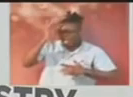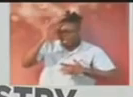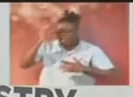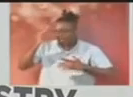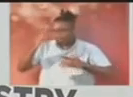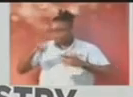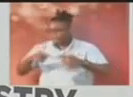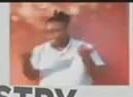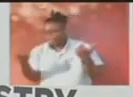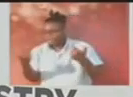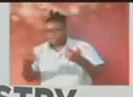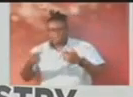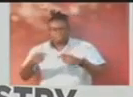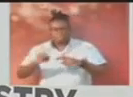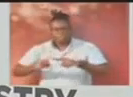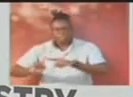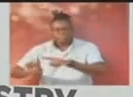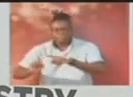then, that